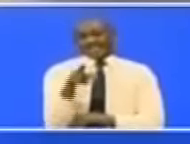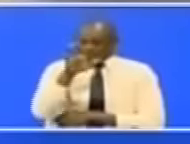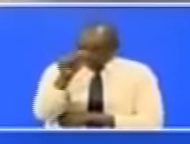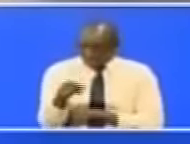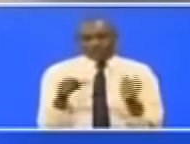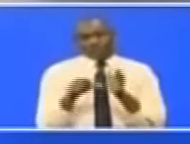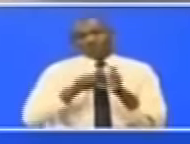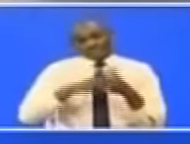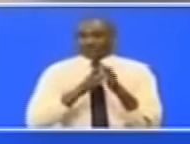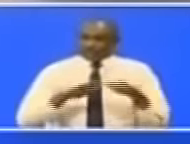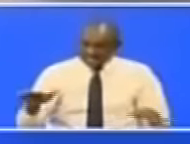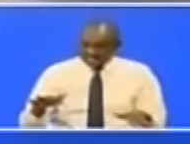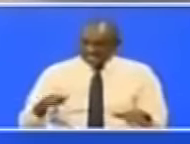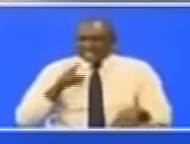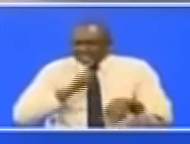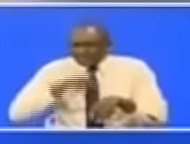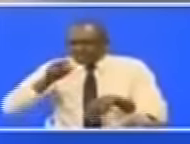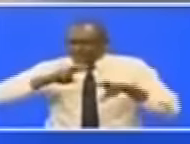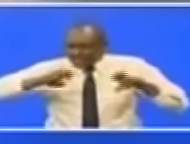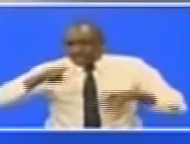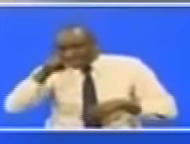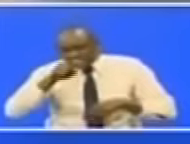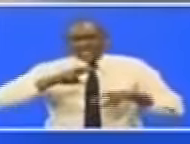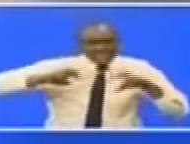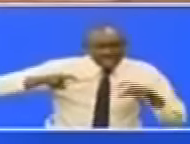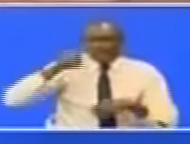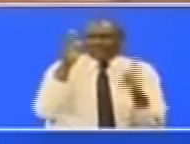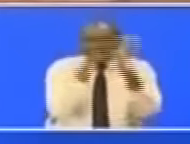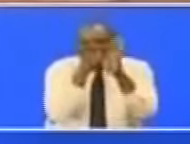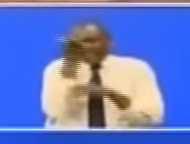the scene and after a search found the two of them hiding in an